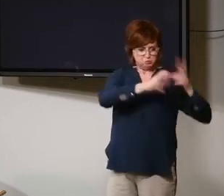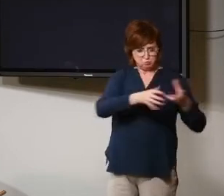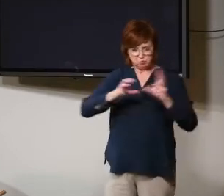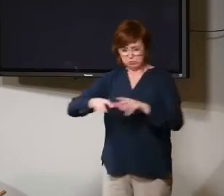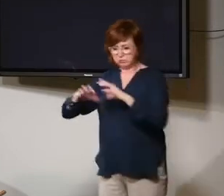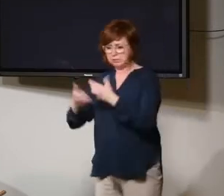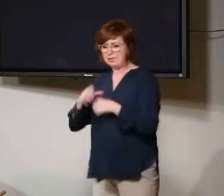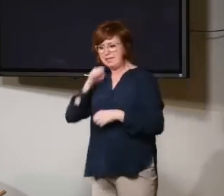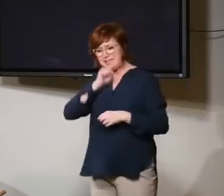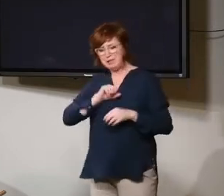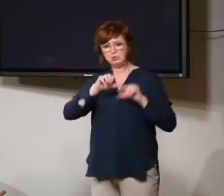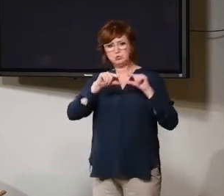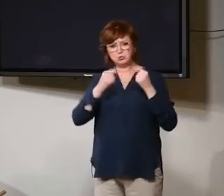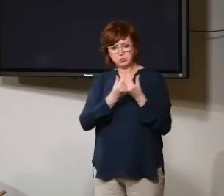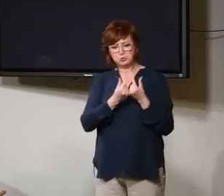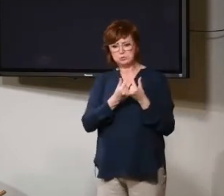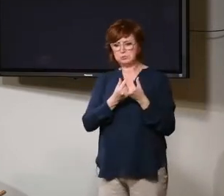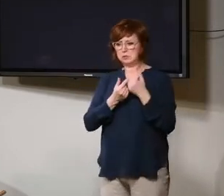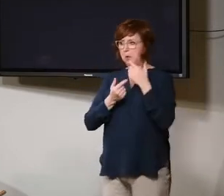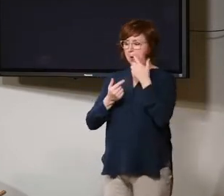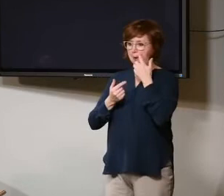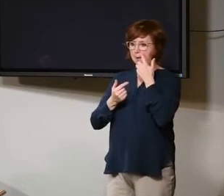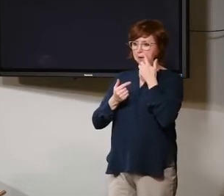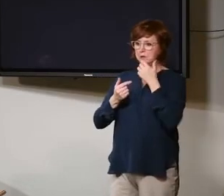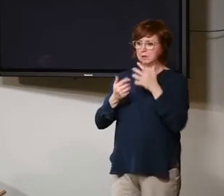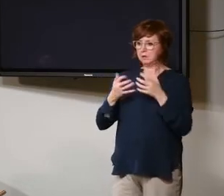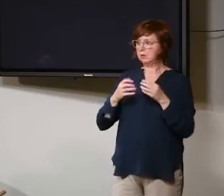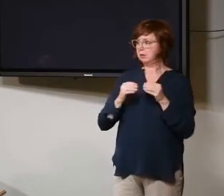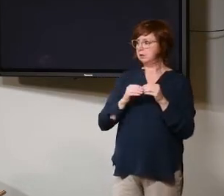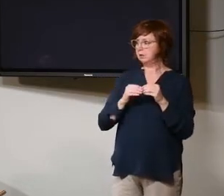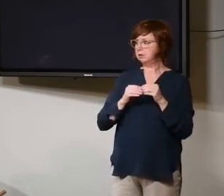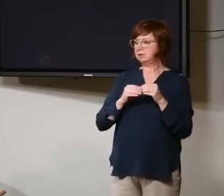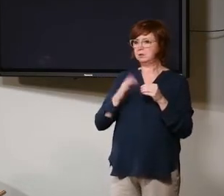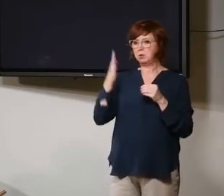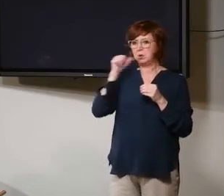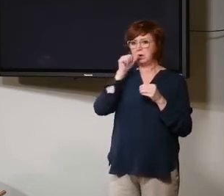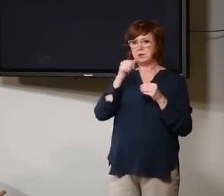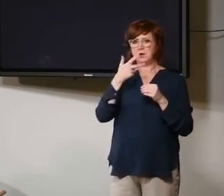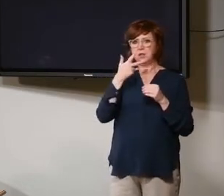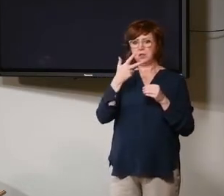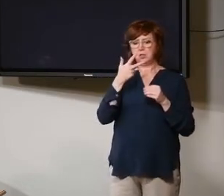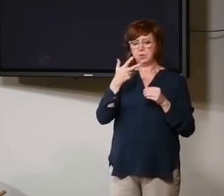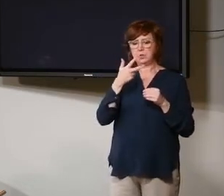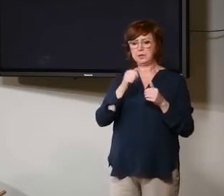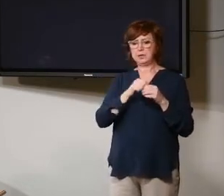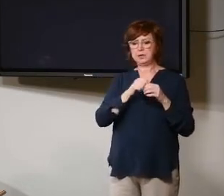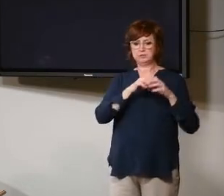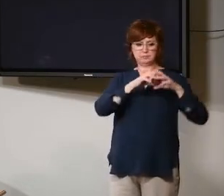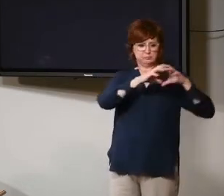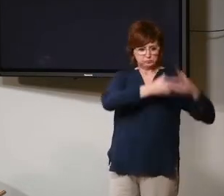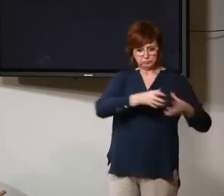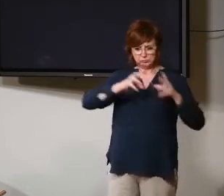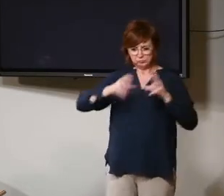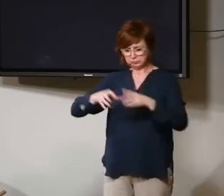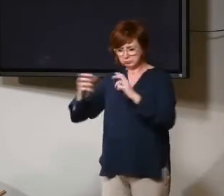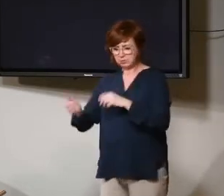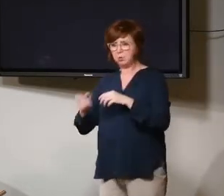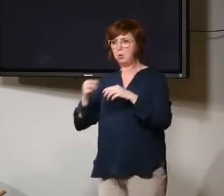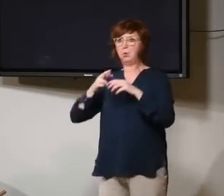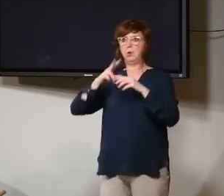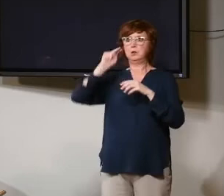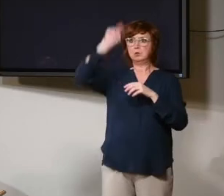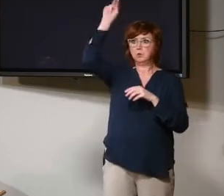there thoughts into further information clarifying, like maybe instead of the three major provinces, the way the province has been split up